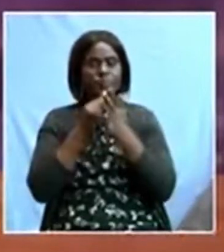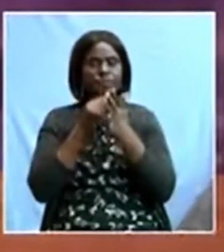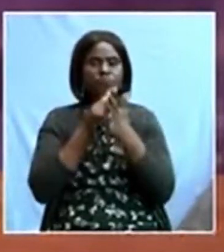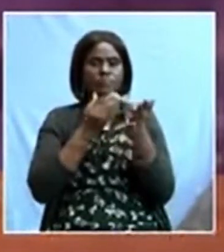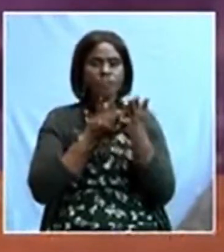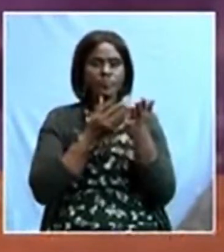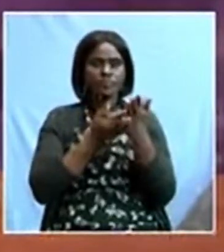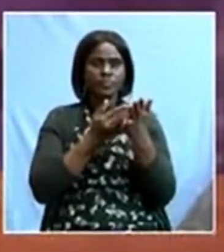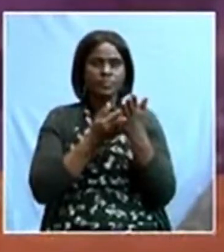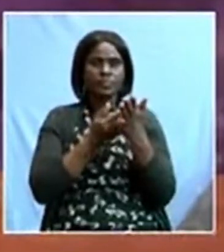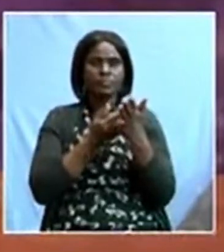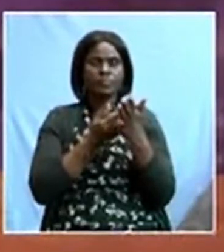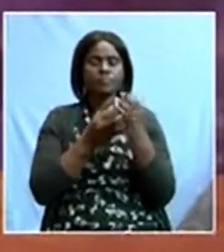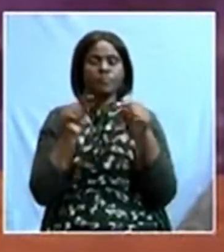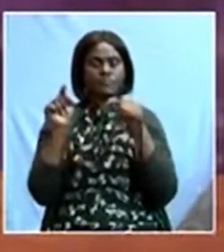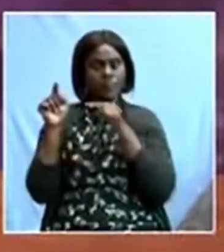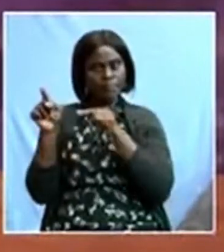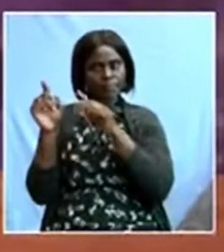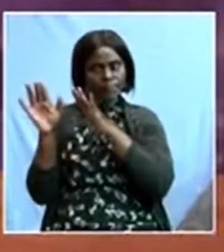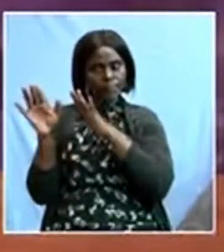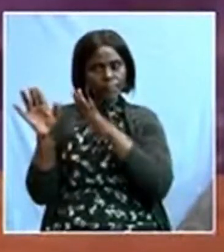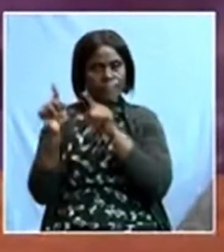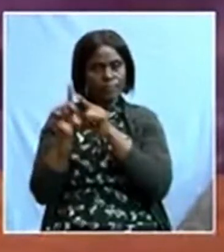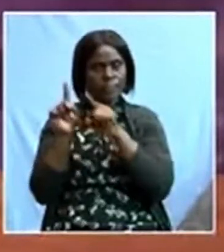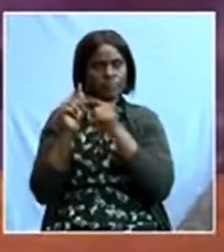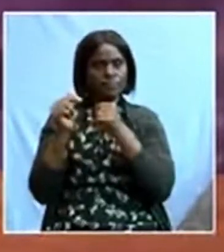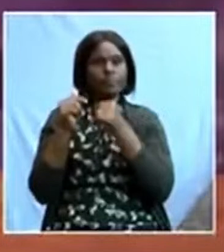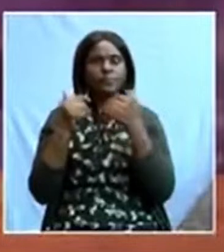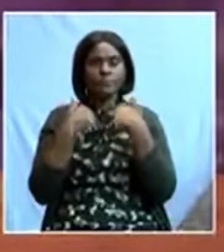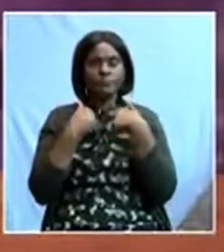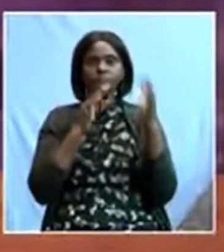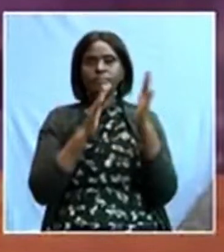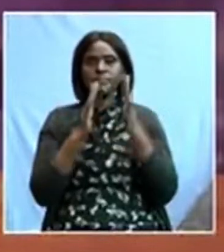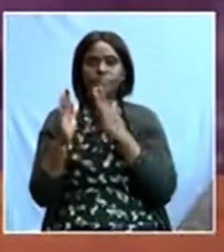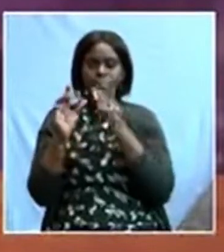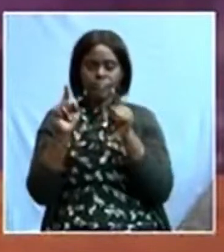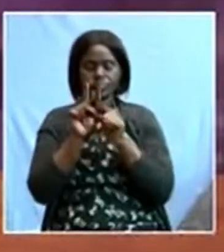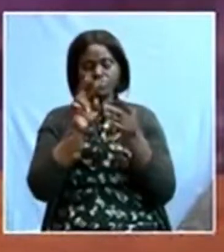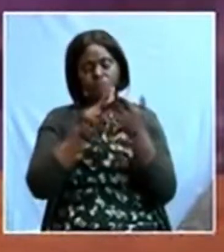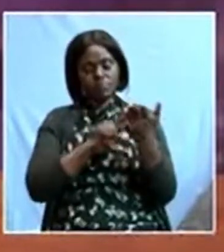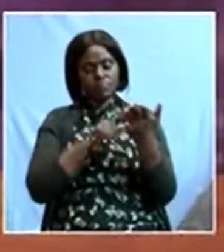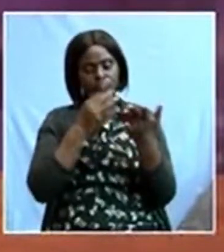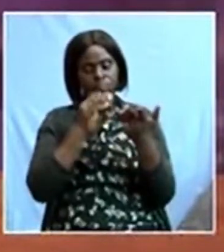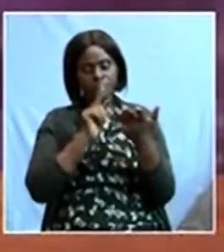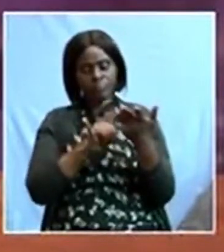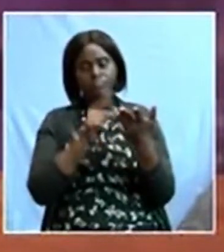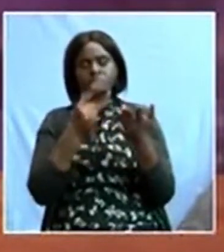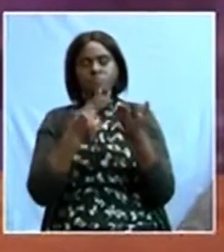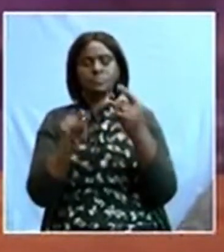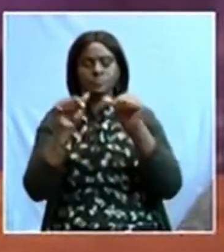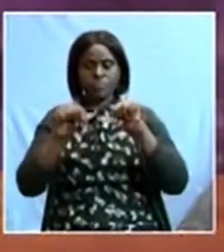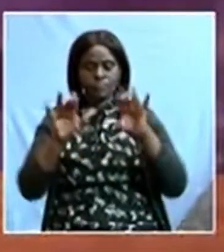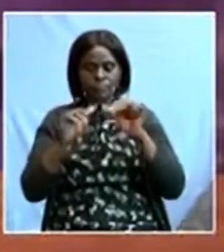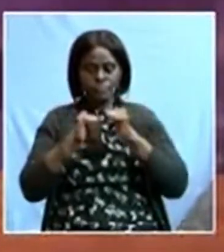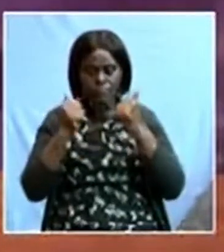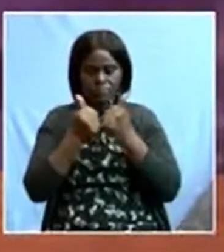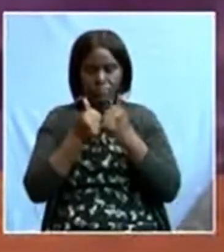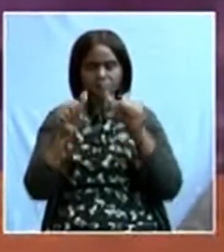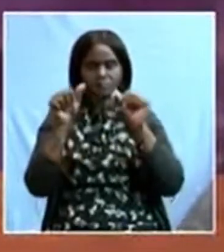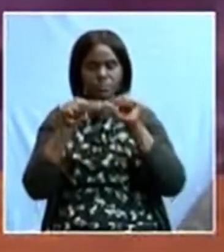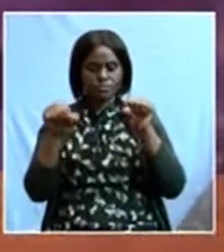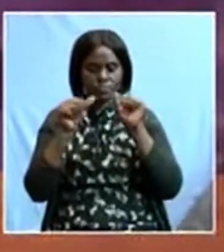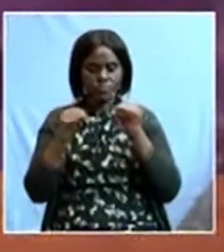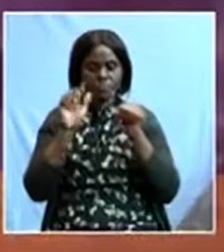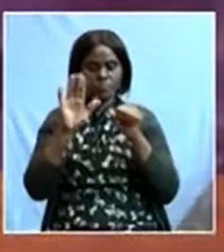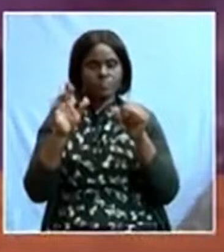is sitting, and it is considering the report over the Auditor General on the audit over